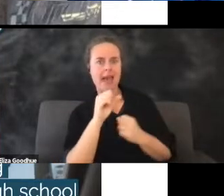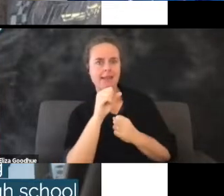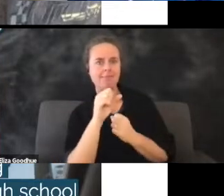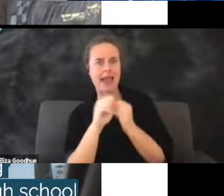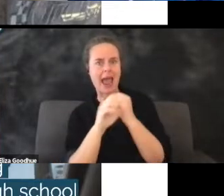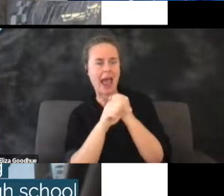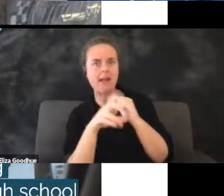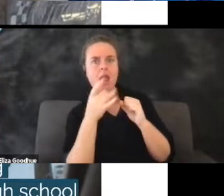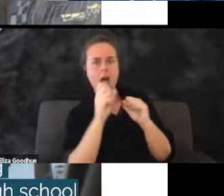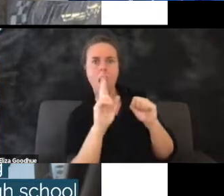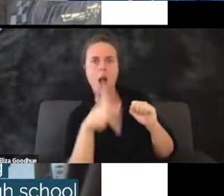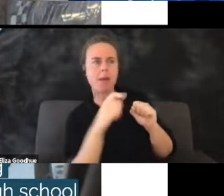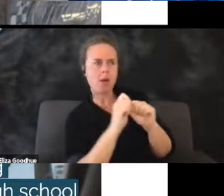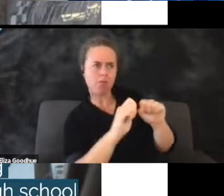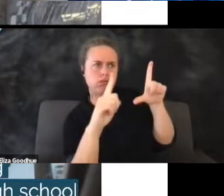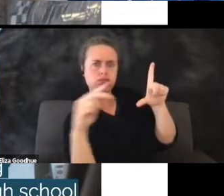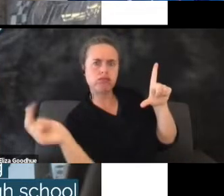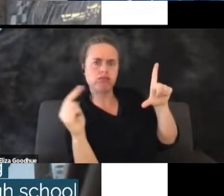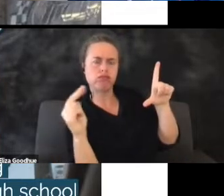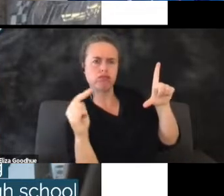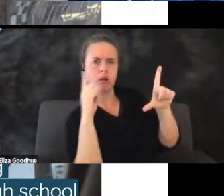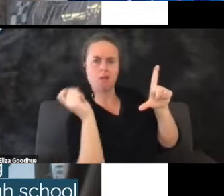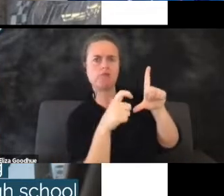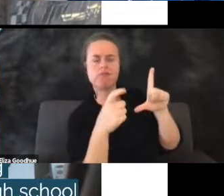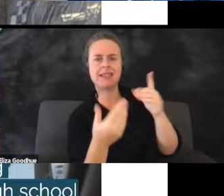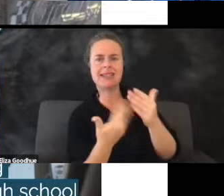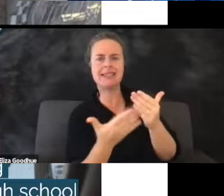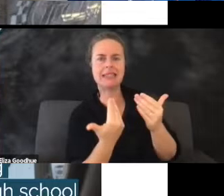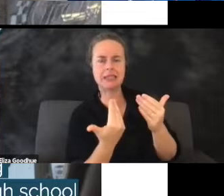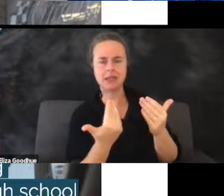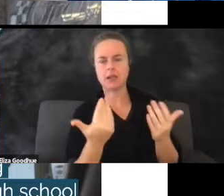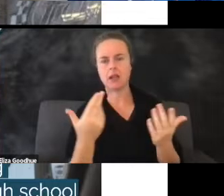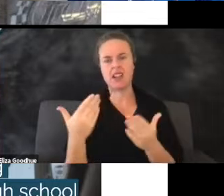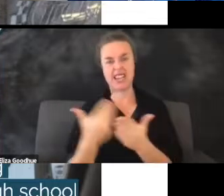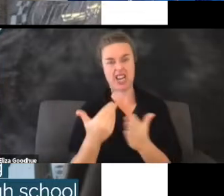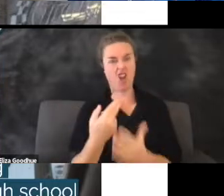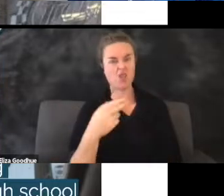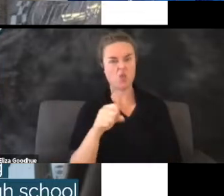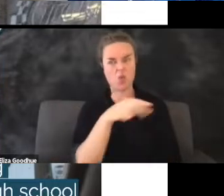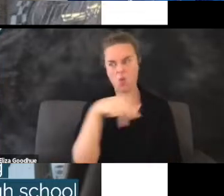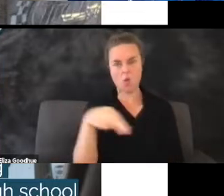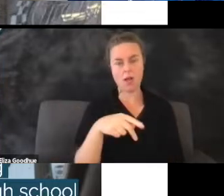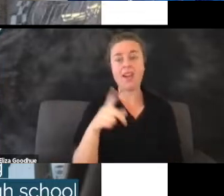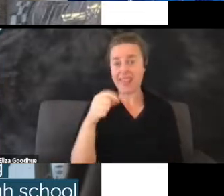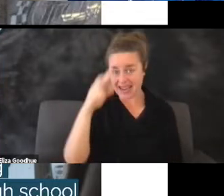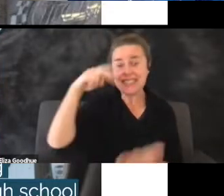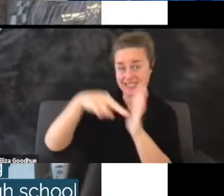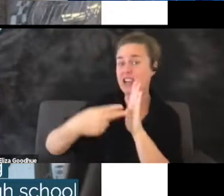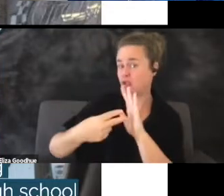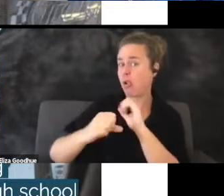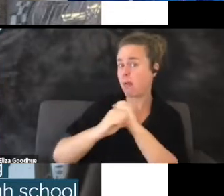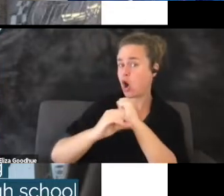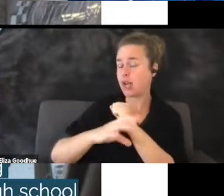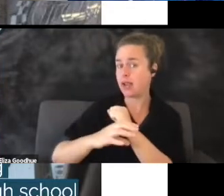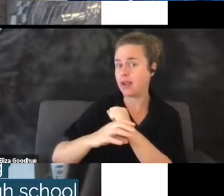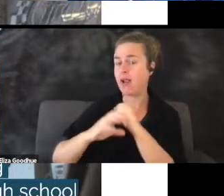density of ads in store windows within walking distance of area high schools. And there is intentional marketing of